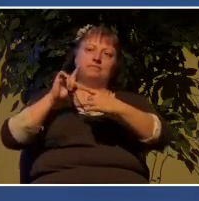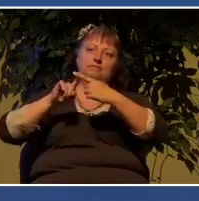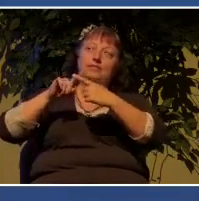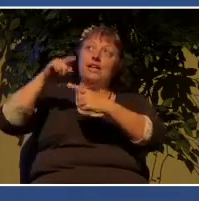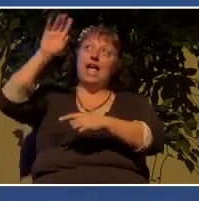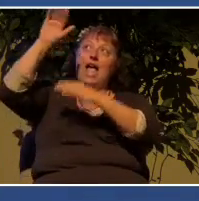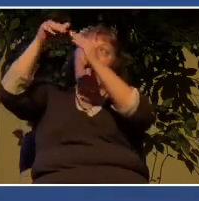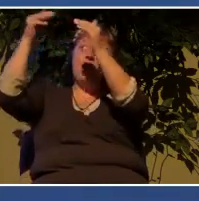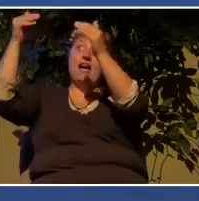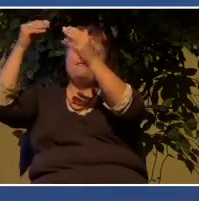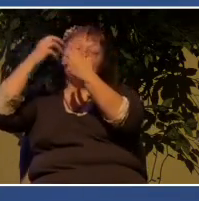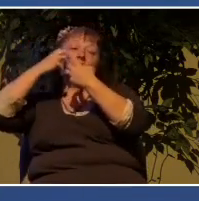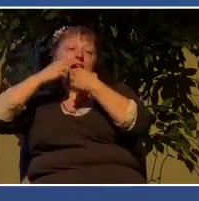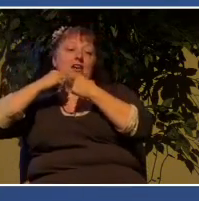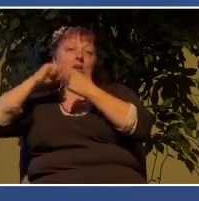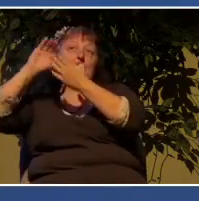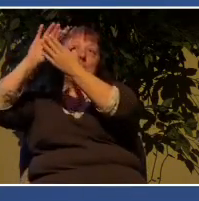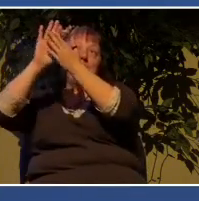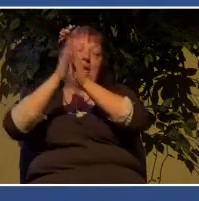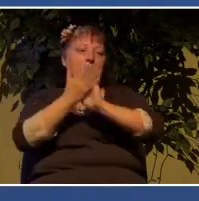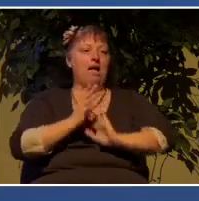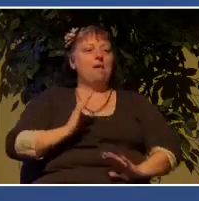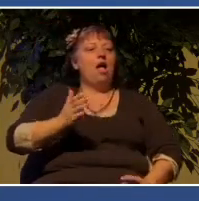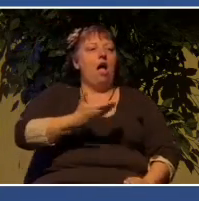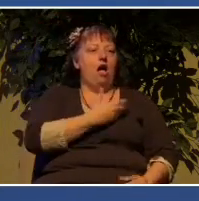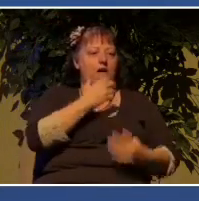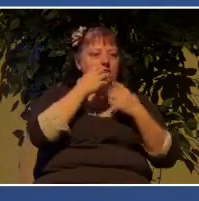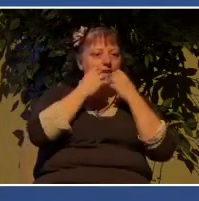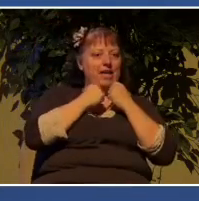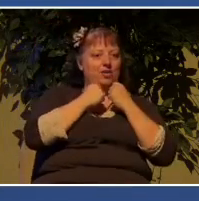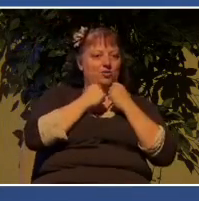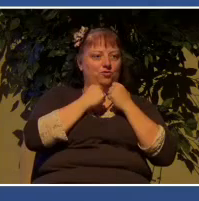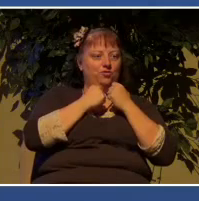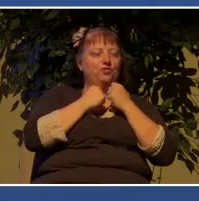values of the here and now. Are you hearing me?